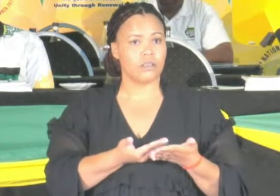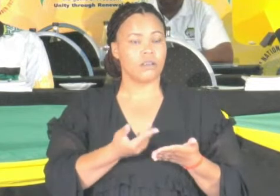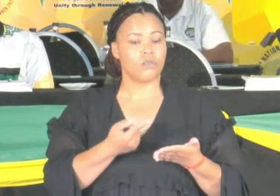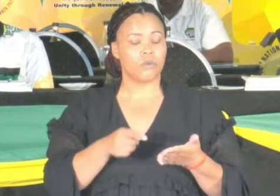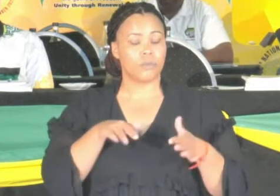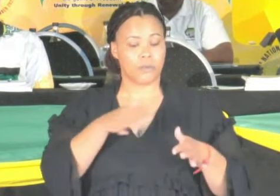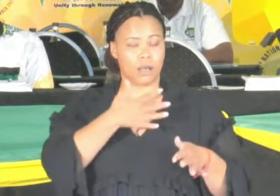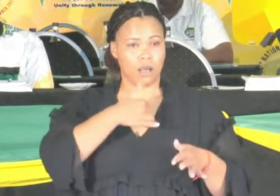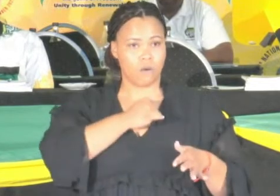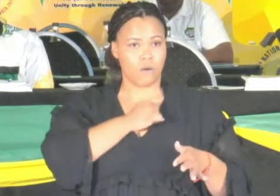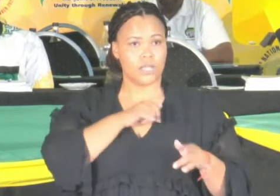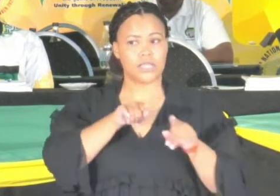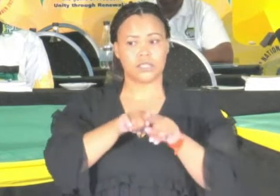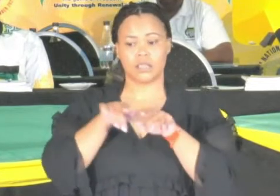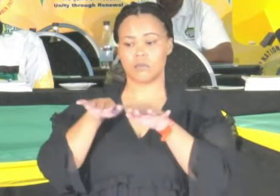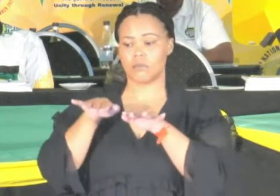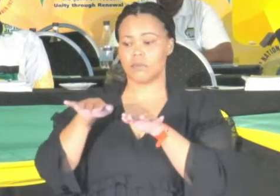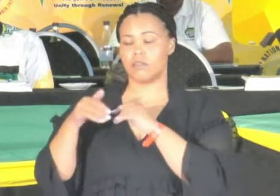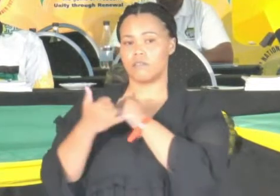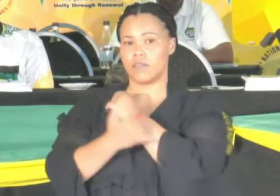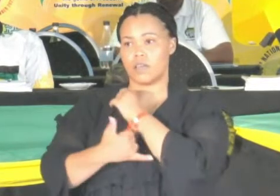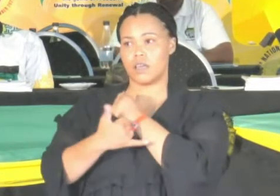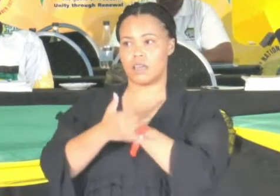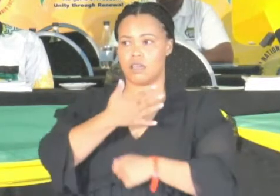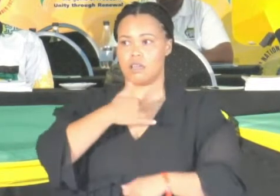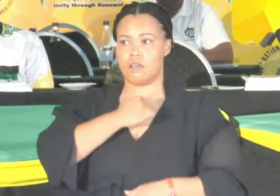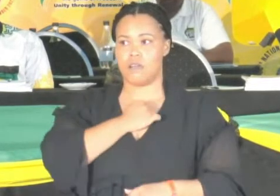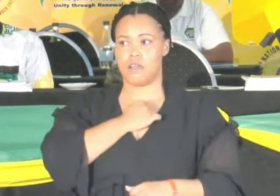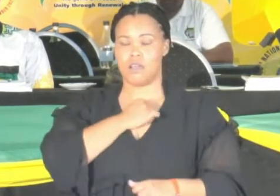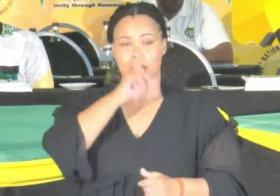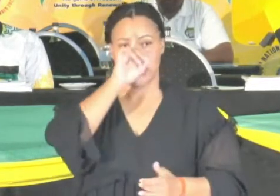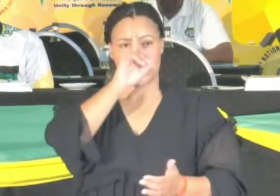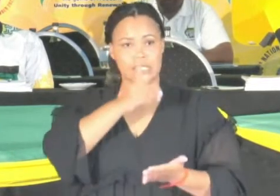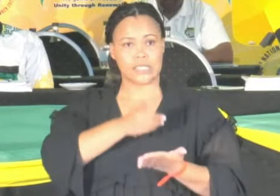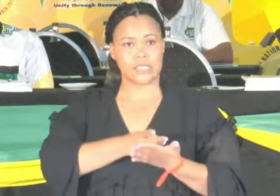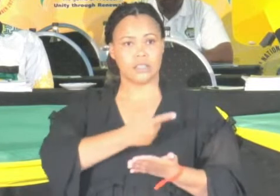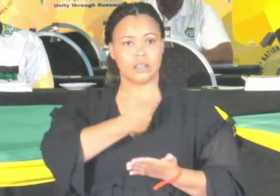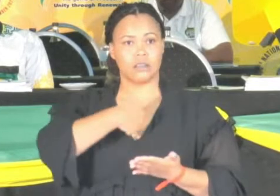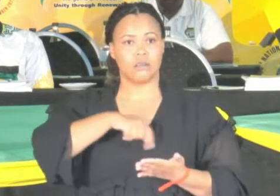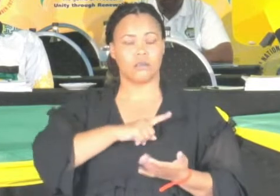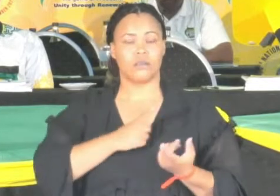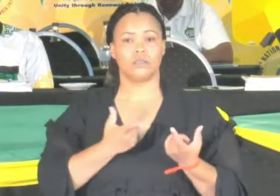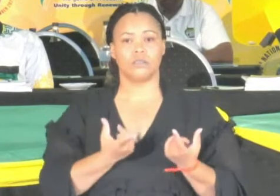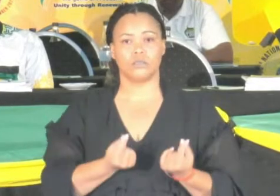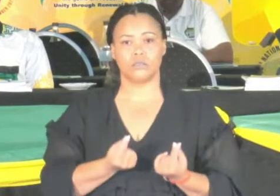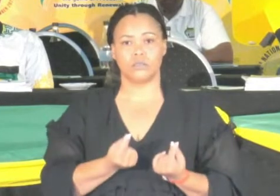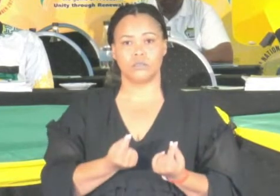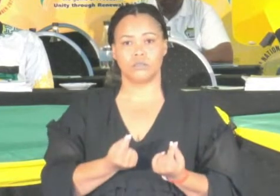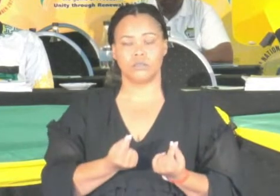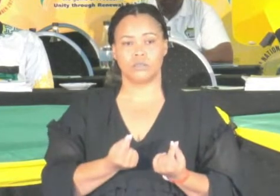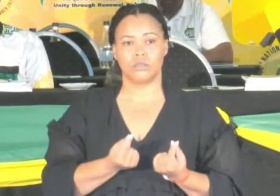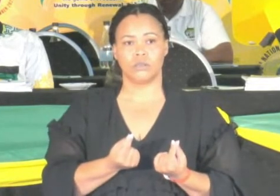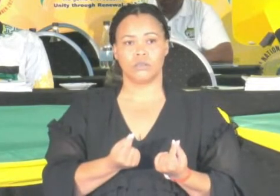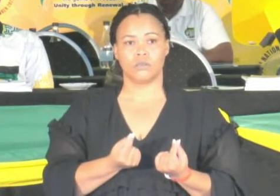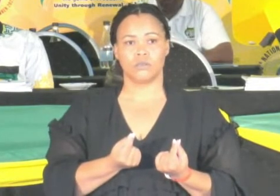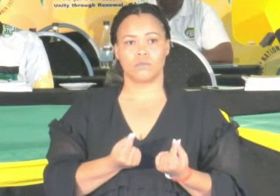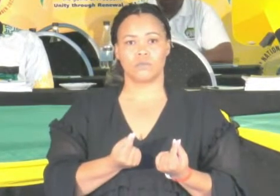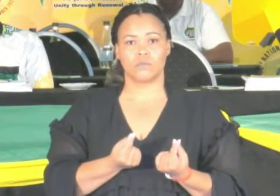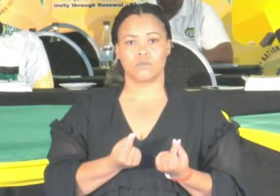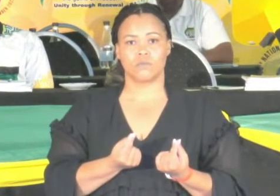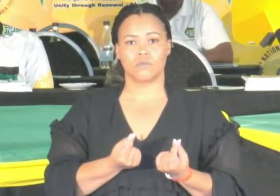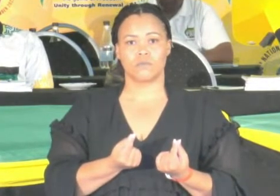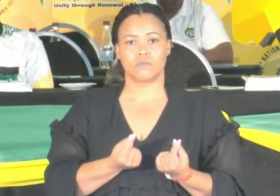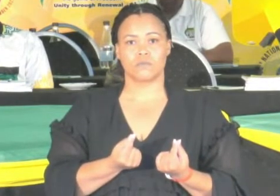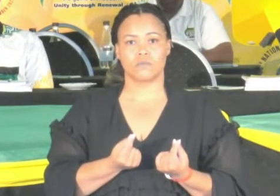country. These decisions will also determine whether we are able